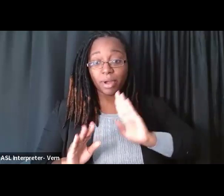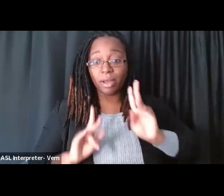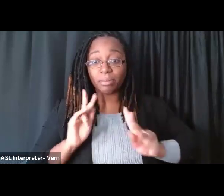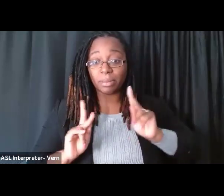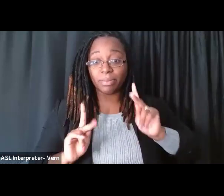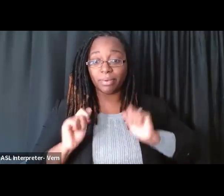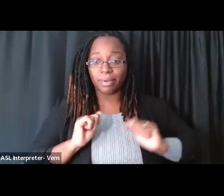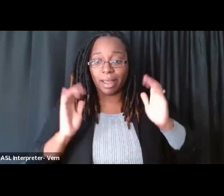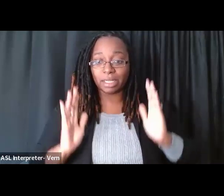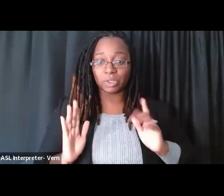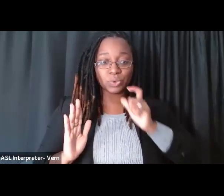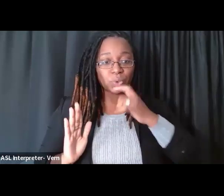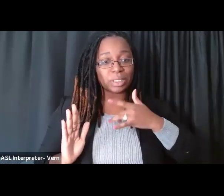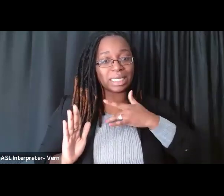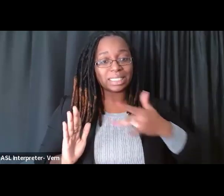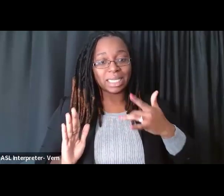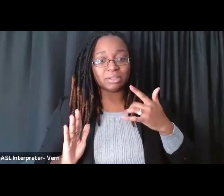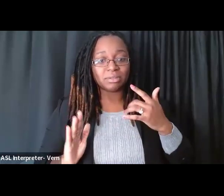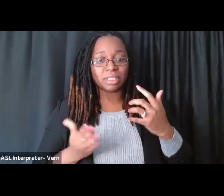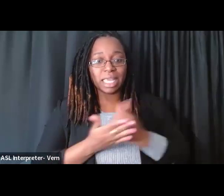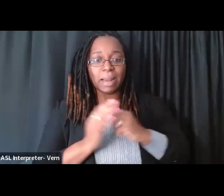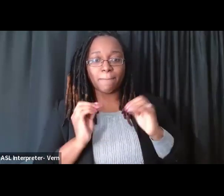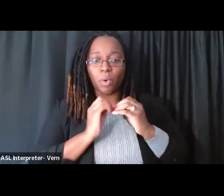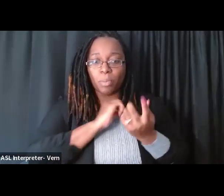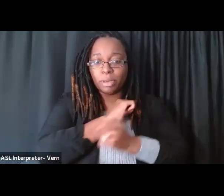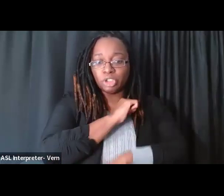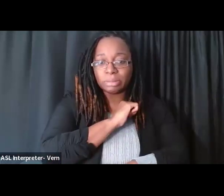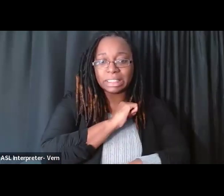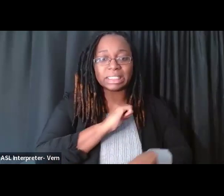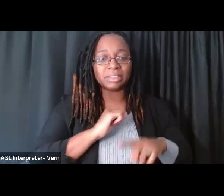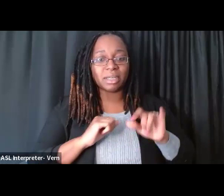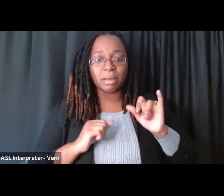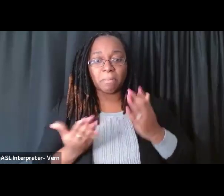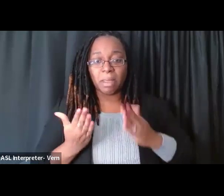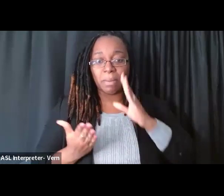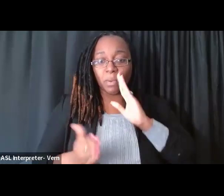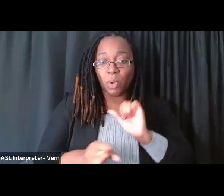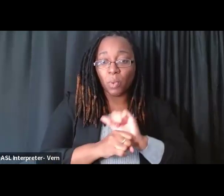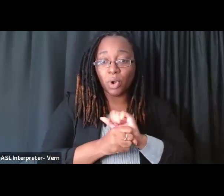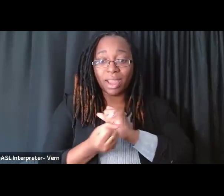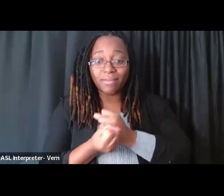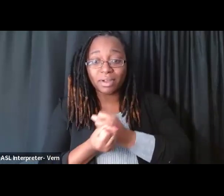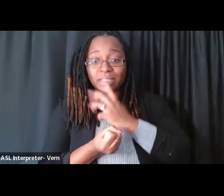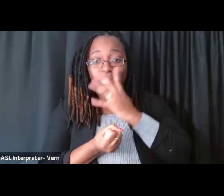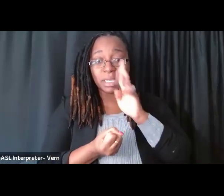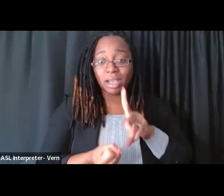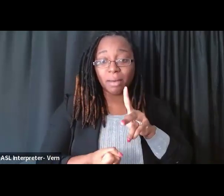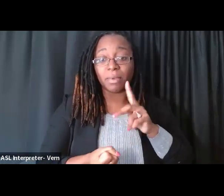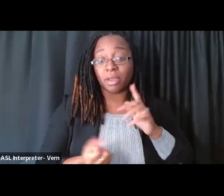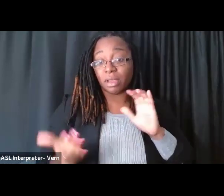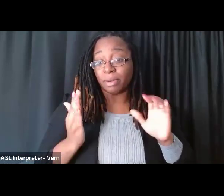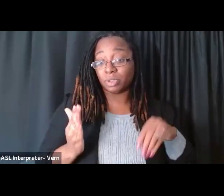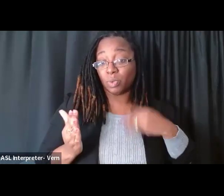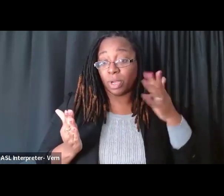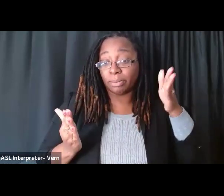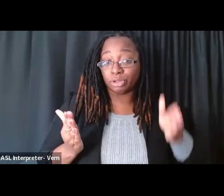This is particularly true as we still see creative and production teams that are majority white for shows that utilize the